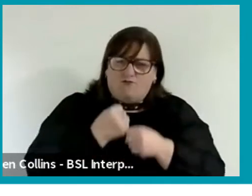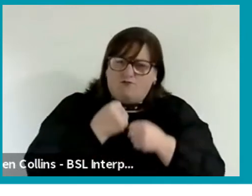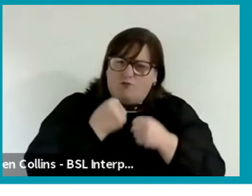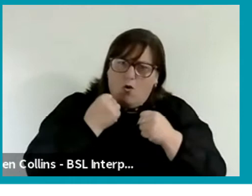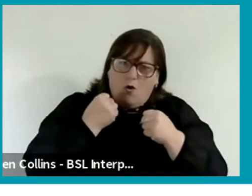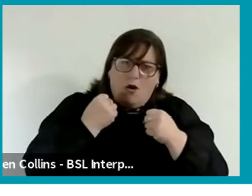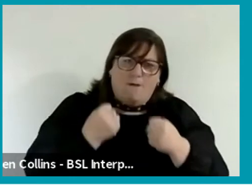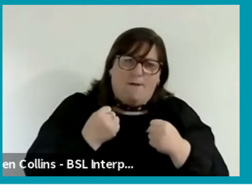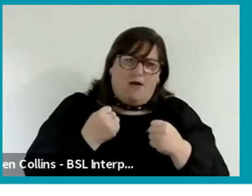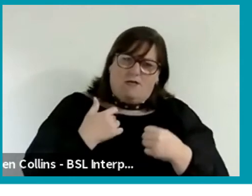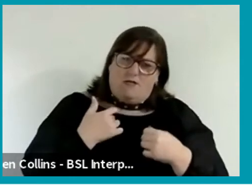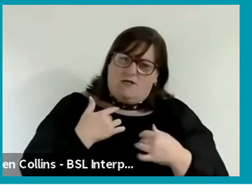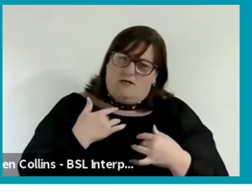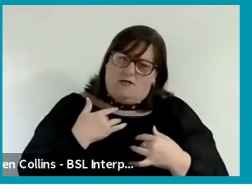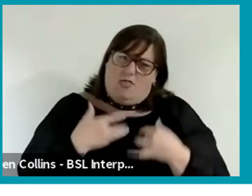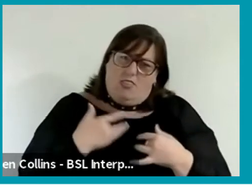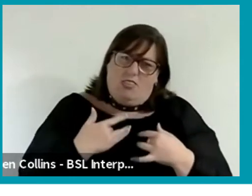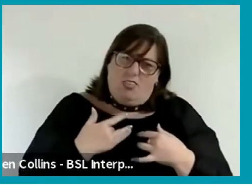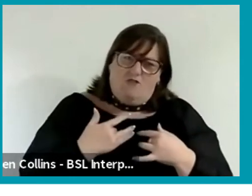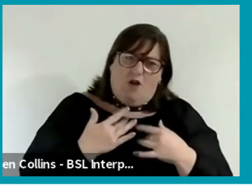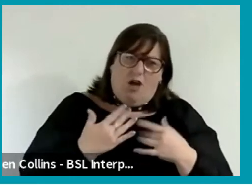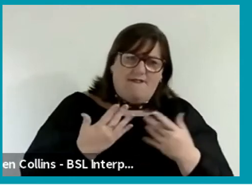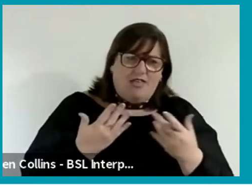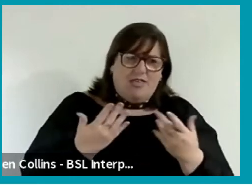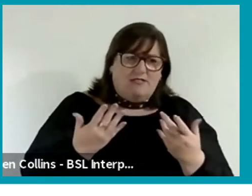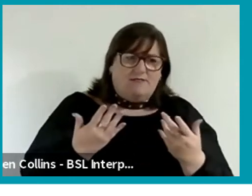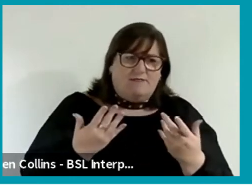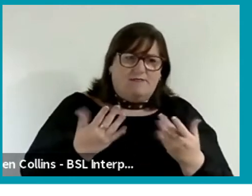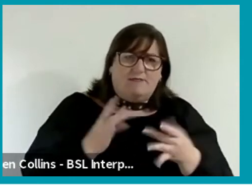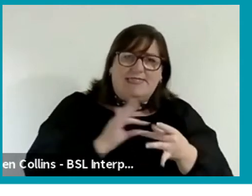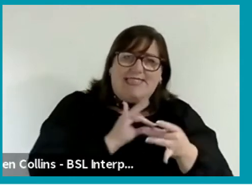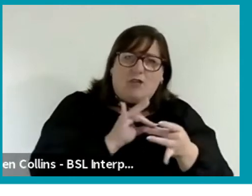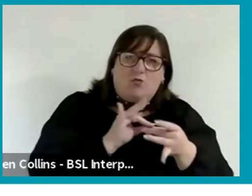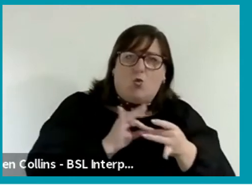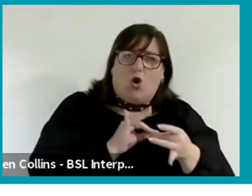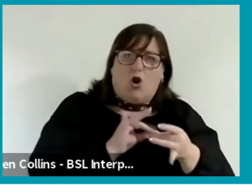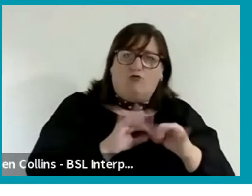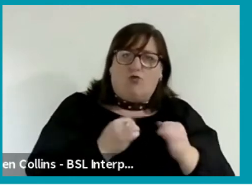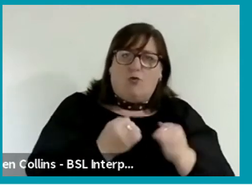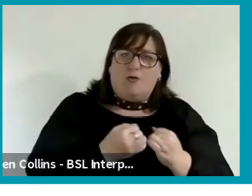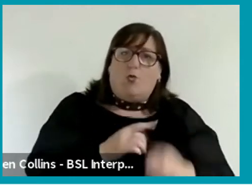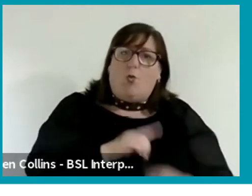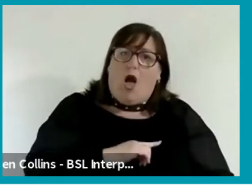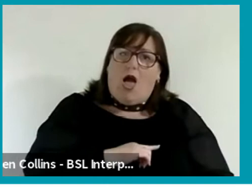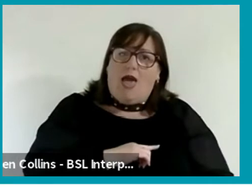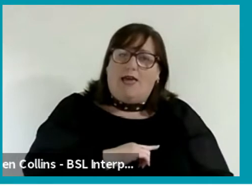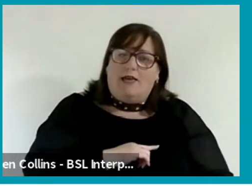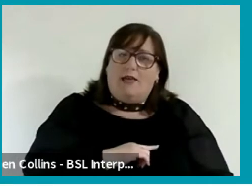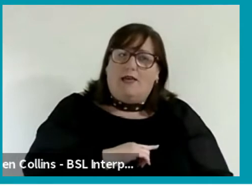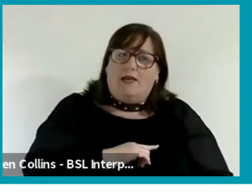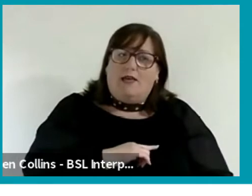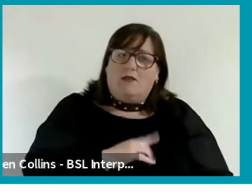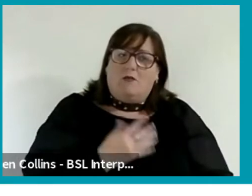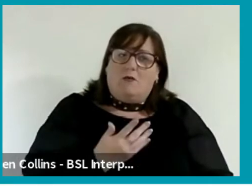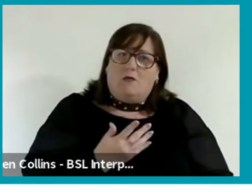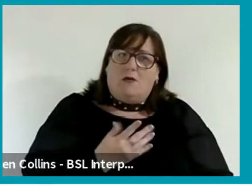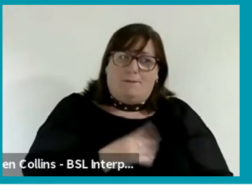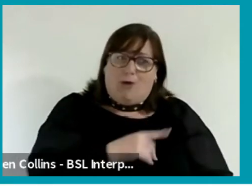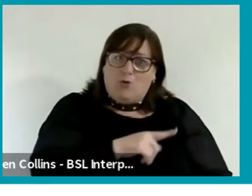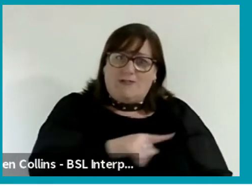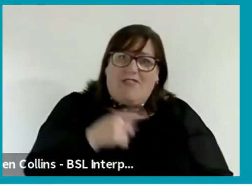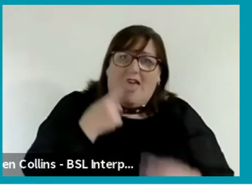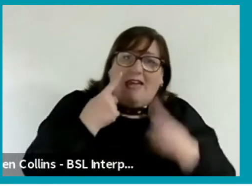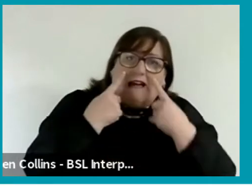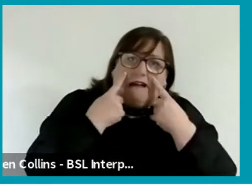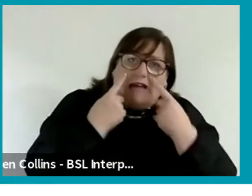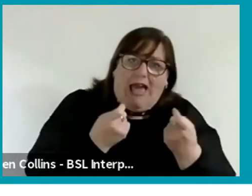passionate, they're doing this because they care, because they feel it's something that's actually,